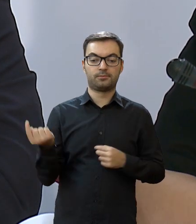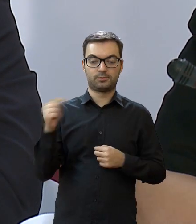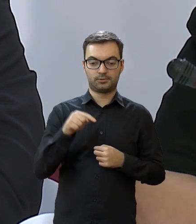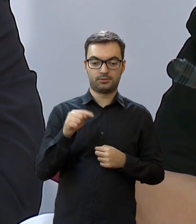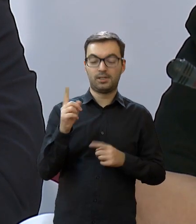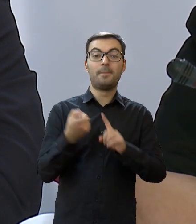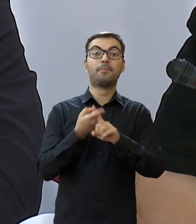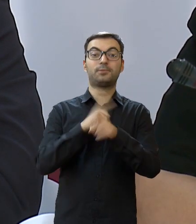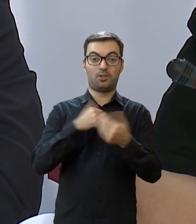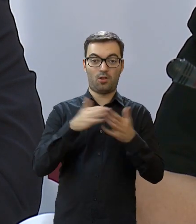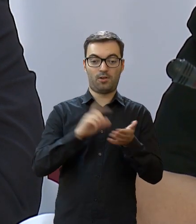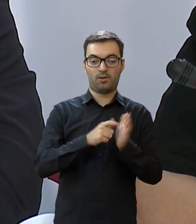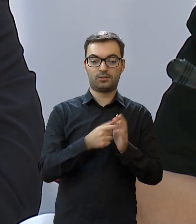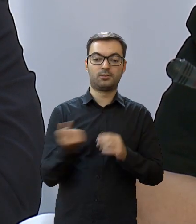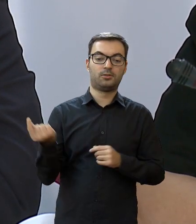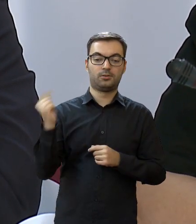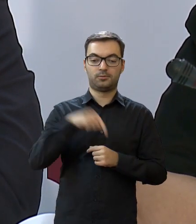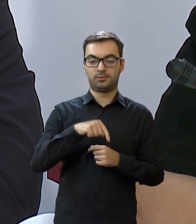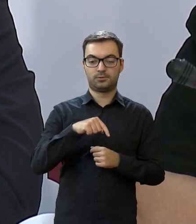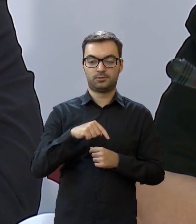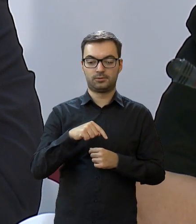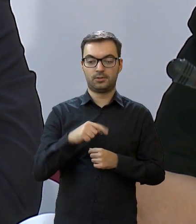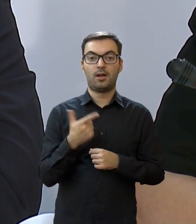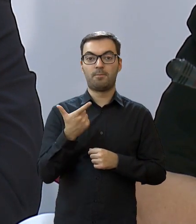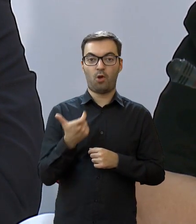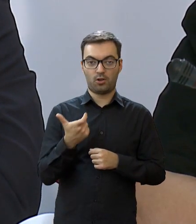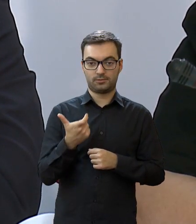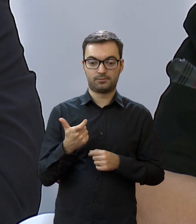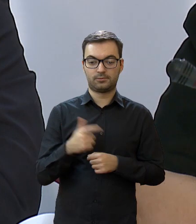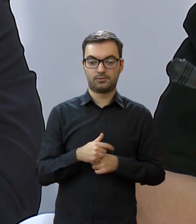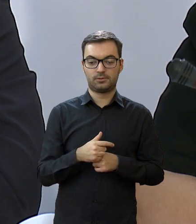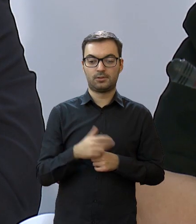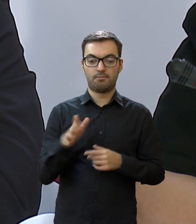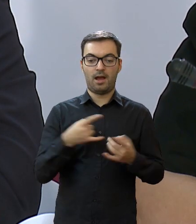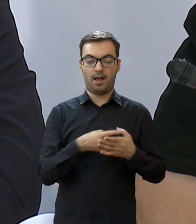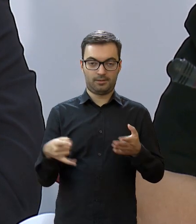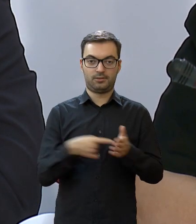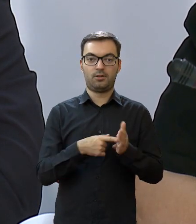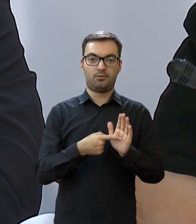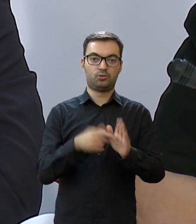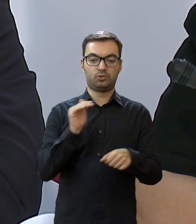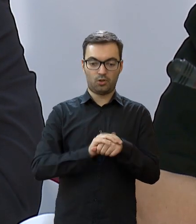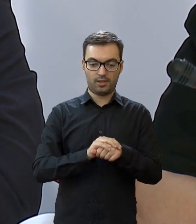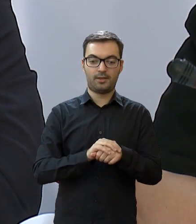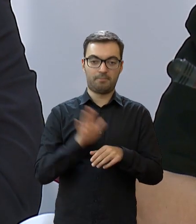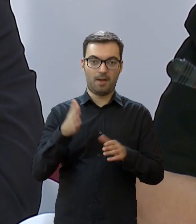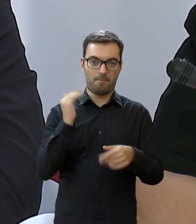przed was otwarciem open, lokalu wyborczego one z of bronią, the members of the legitymując się commission pozwoleniem na broń, ale was mimo